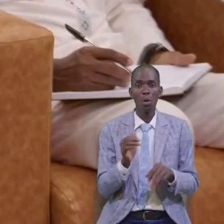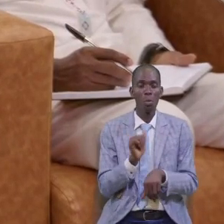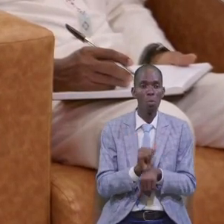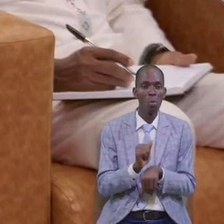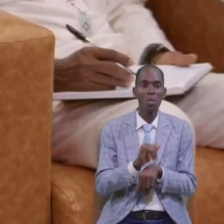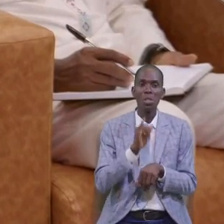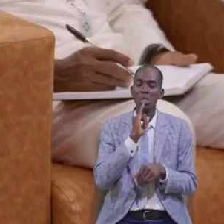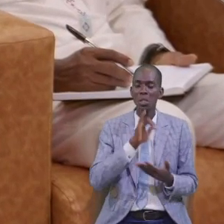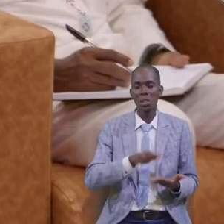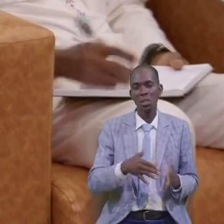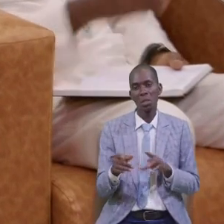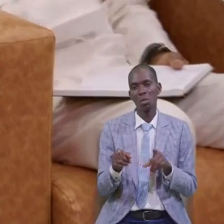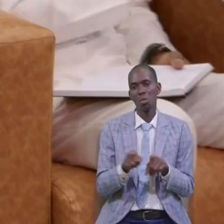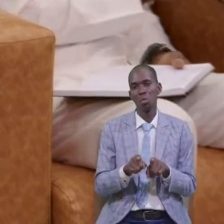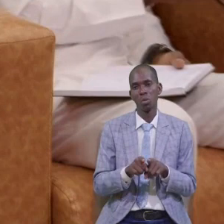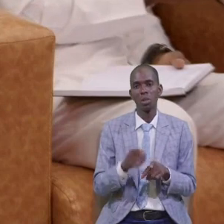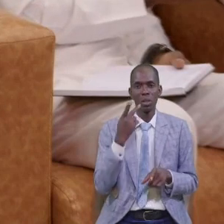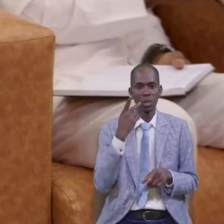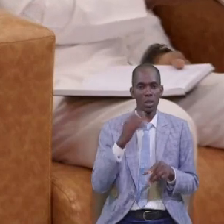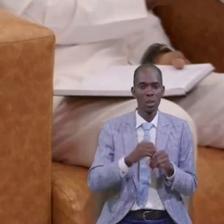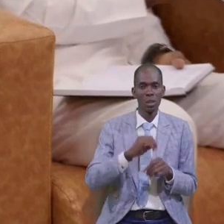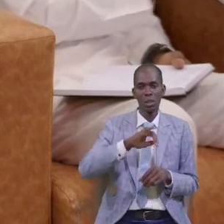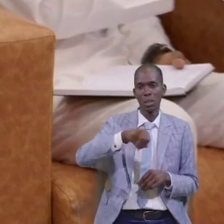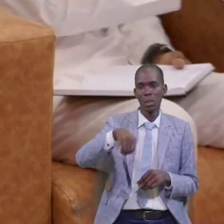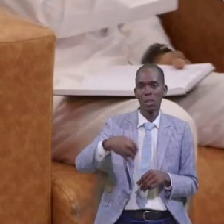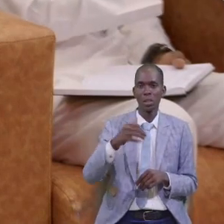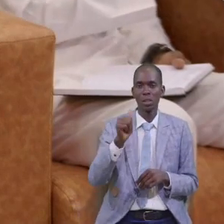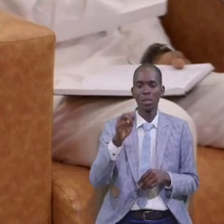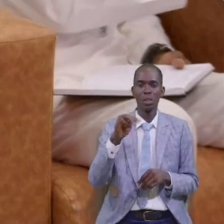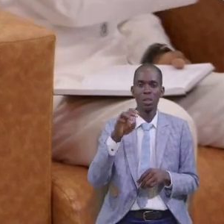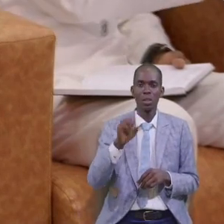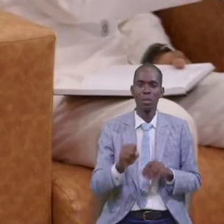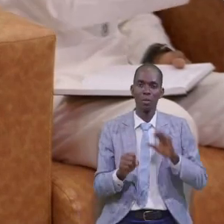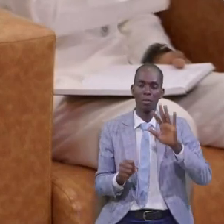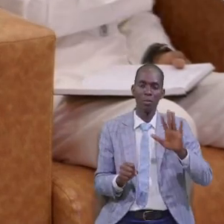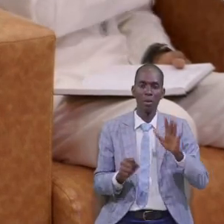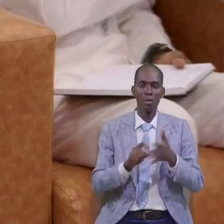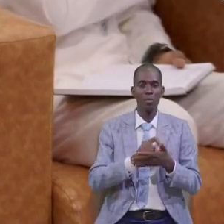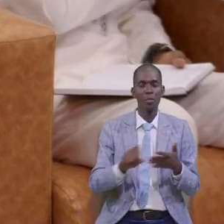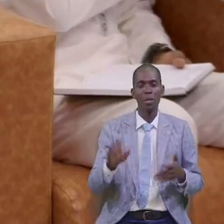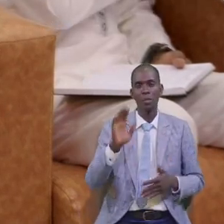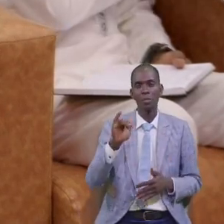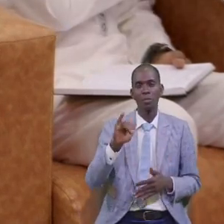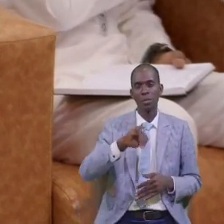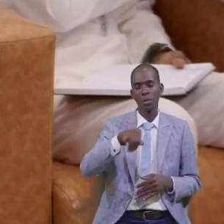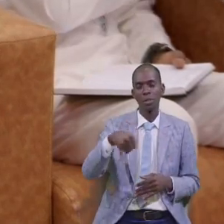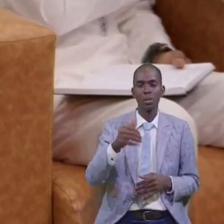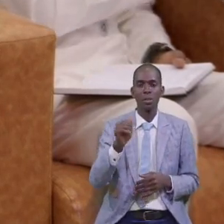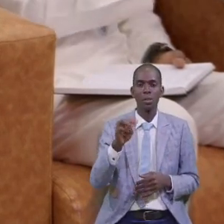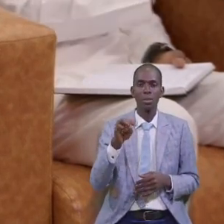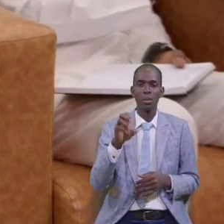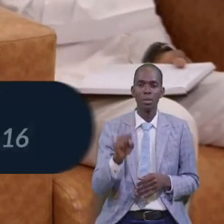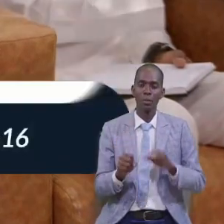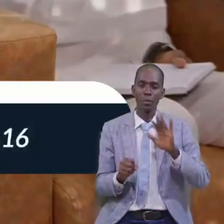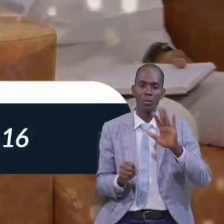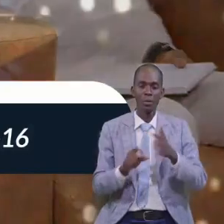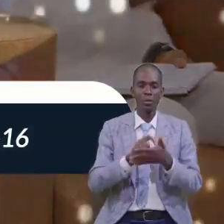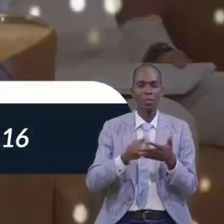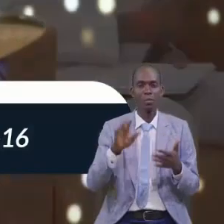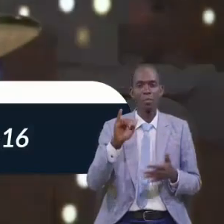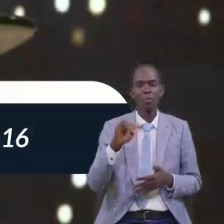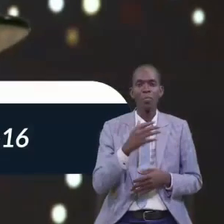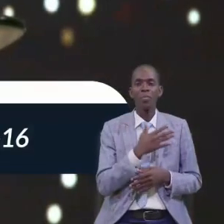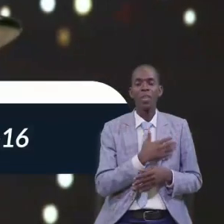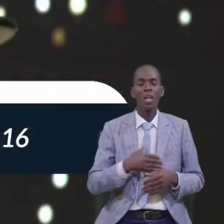It tells us in James chapter 5, reading from verse 15, James chapter 5 verse 15, and the prayer